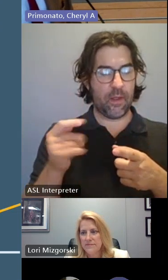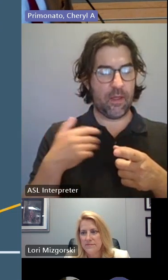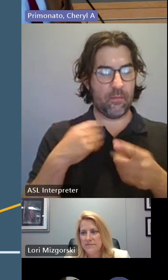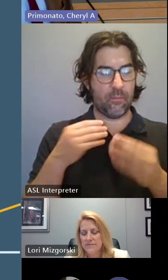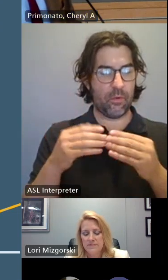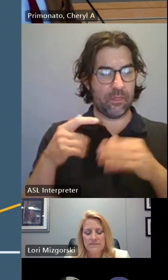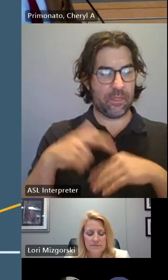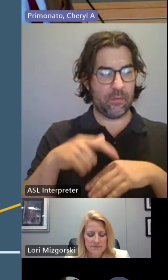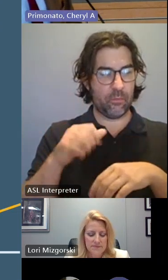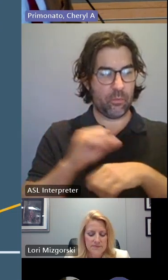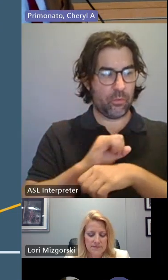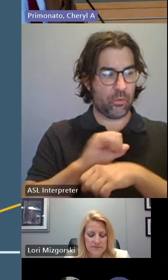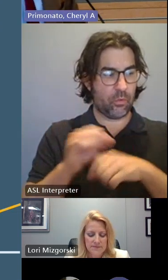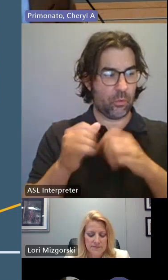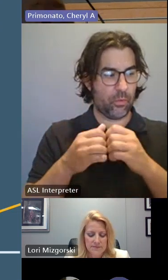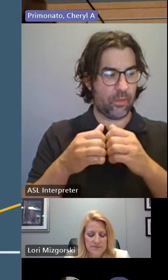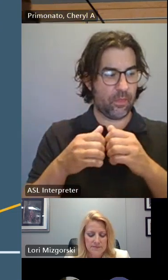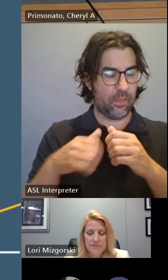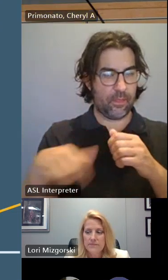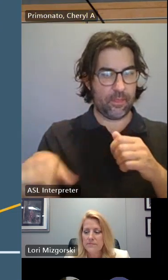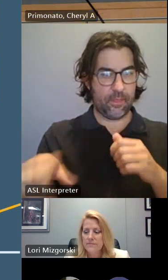work with. Sure.